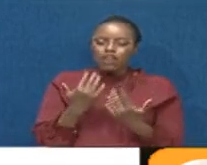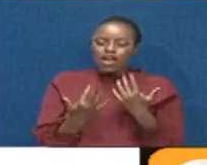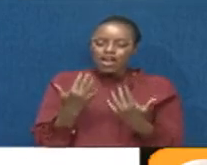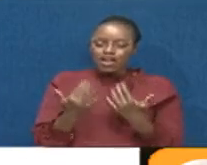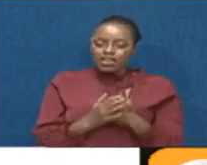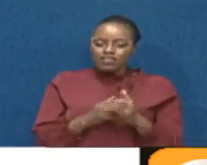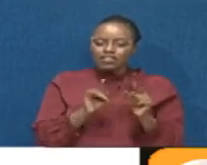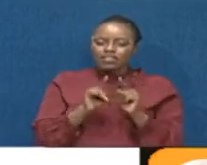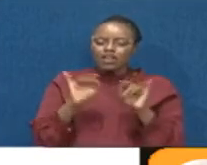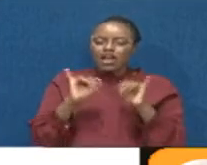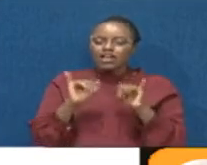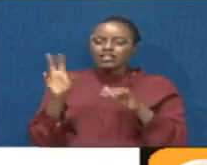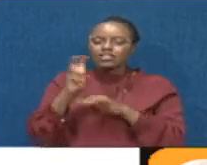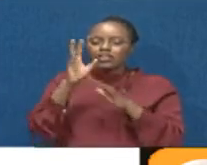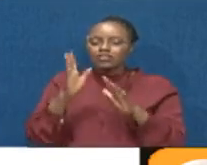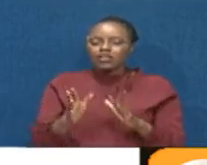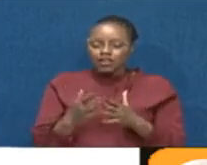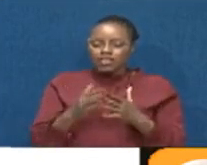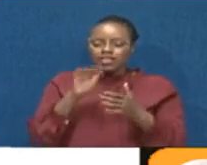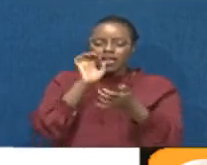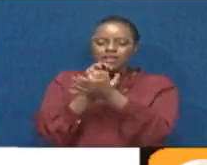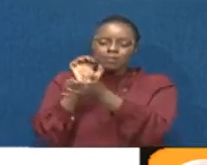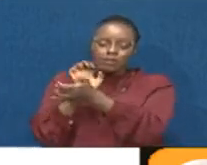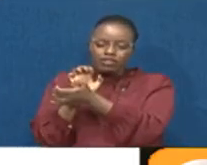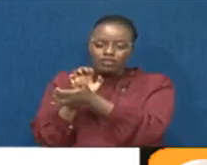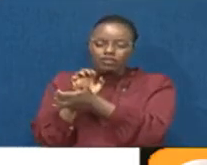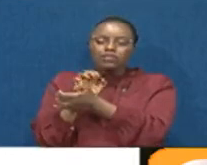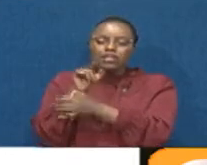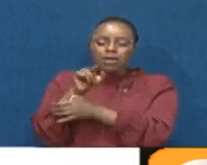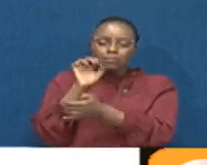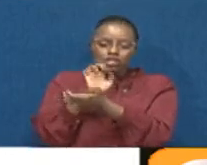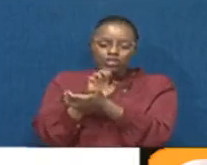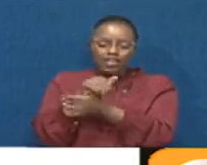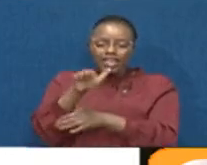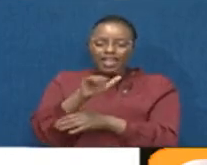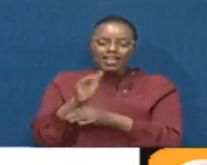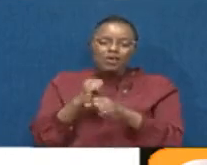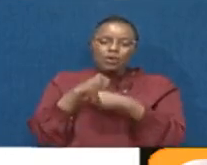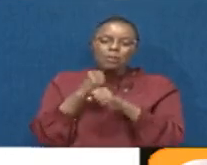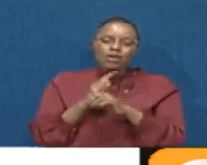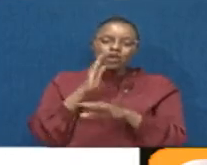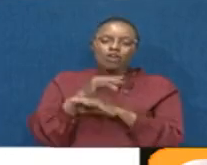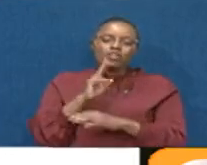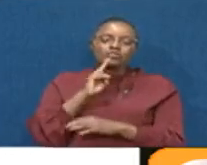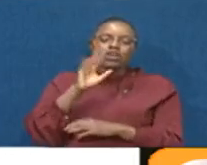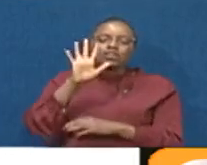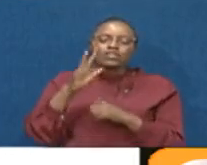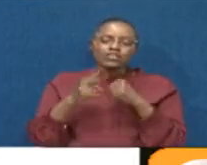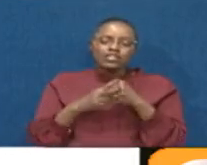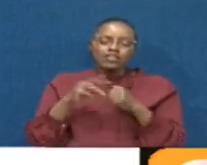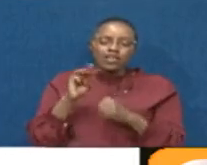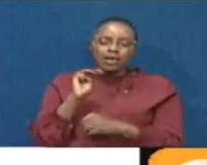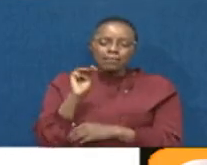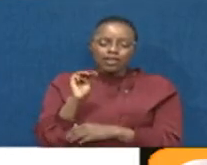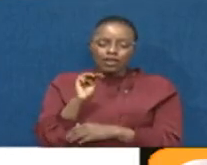there was a cleaning supervisor in the Correctional Services Department, you can call that prisons, who made over 257